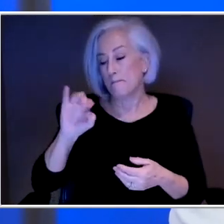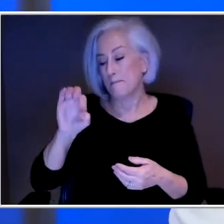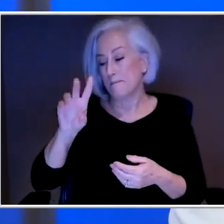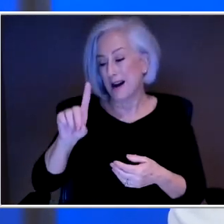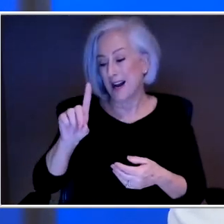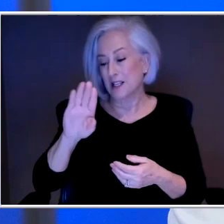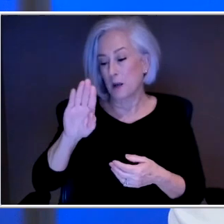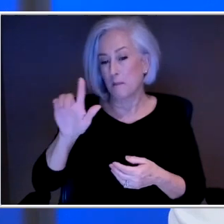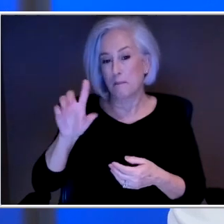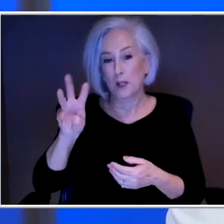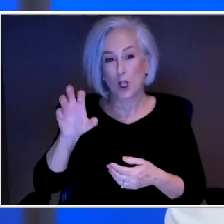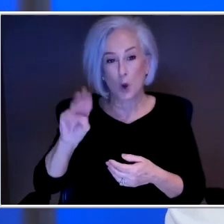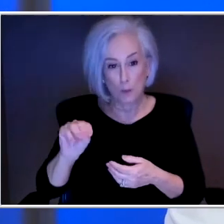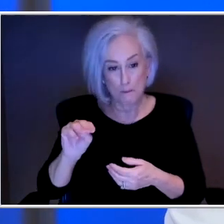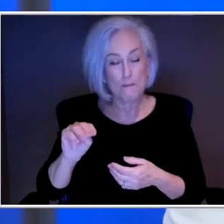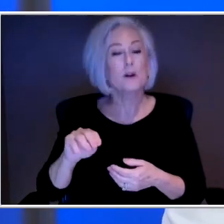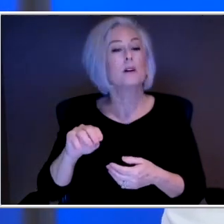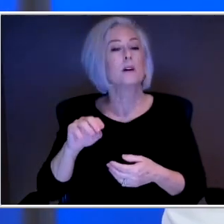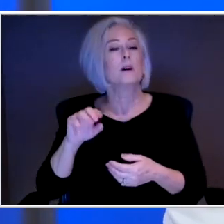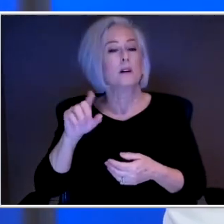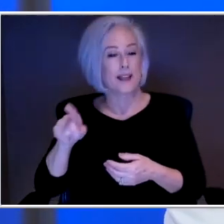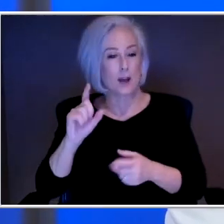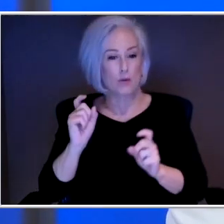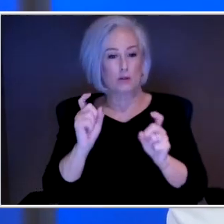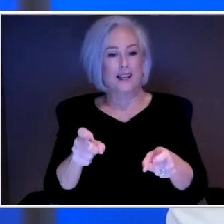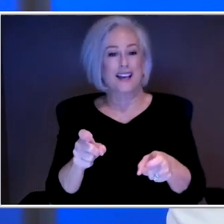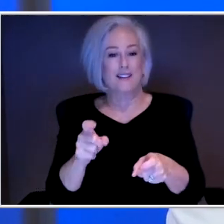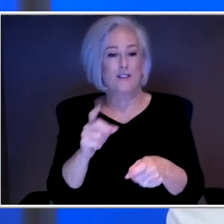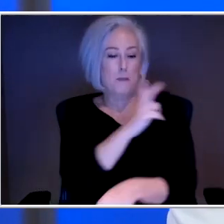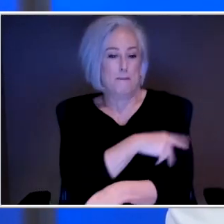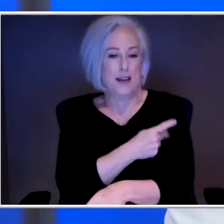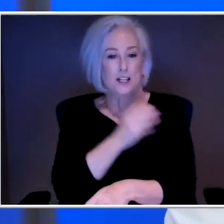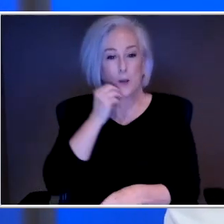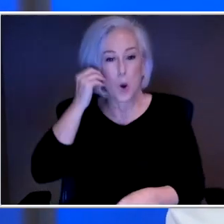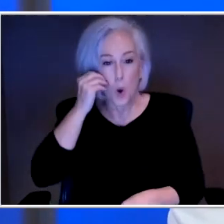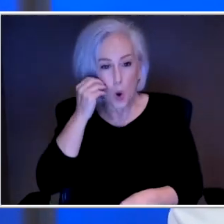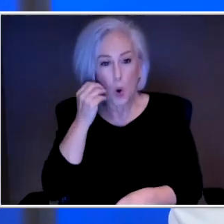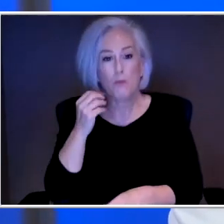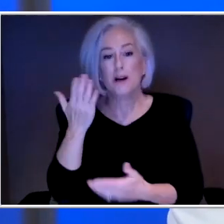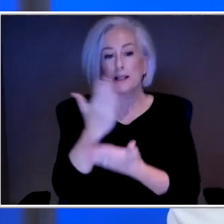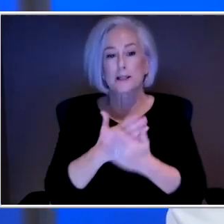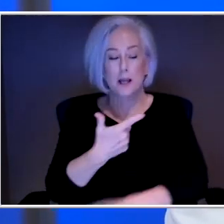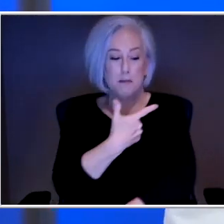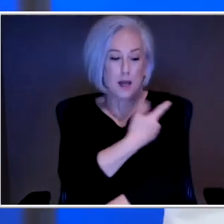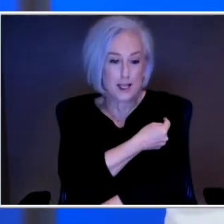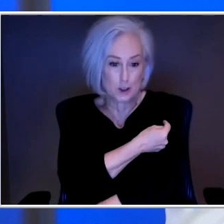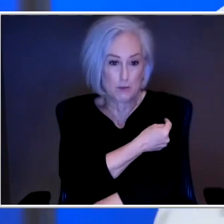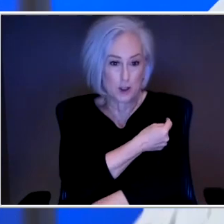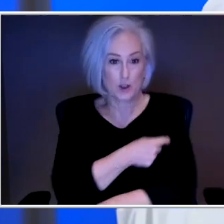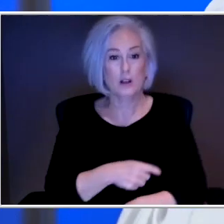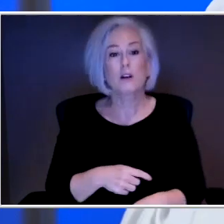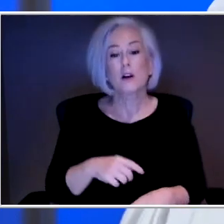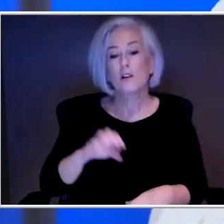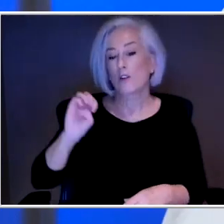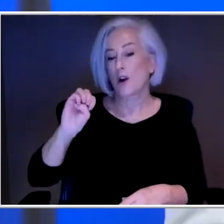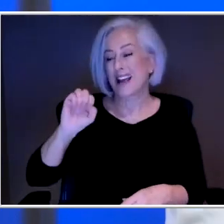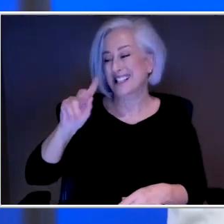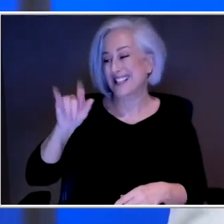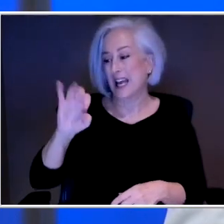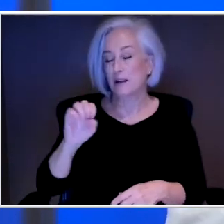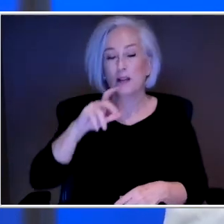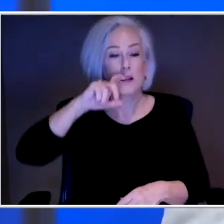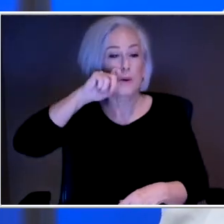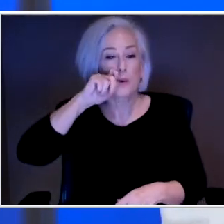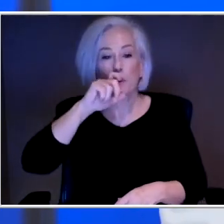patients. Other places will do IV infusions or intramuscular injections. For S-ketamine, it's just a nasal spray. So you literally take it, shoot it up into